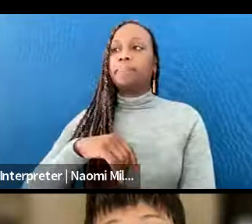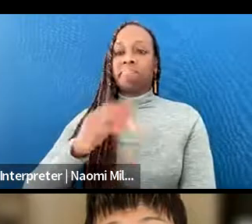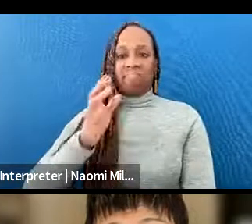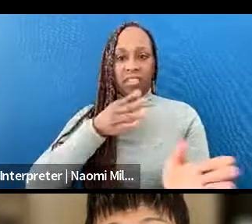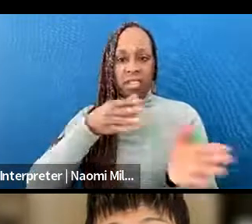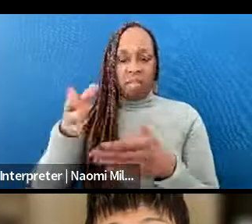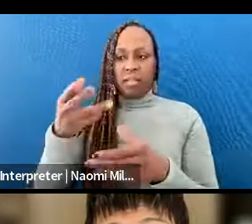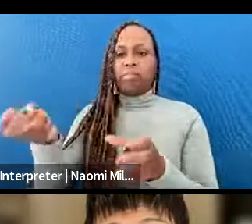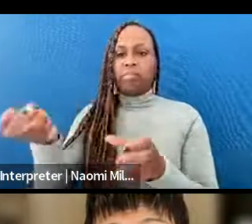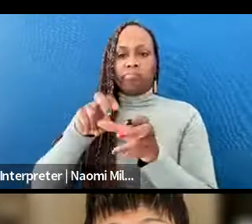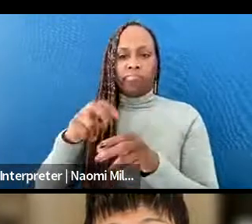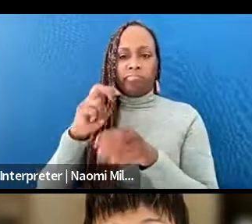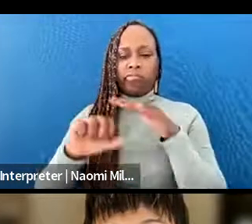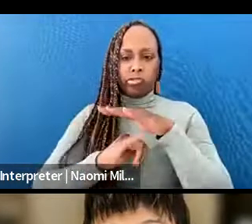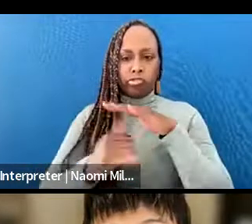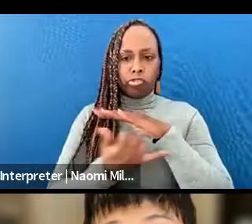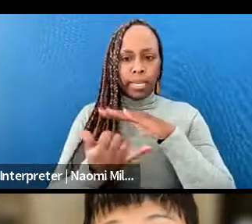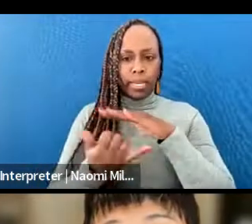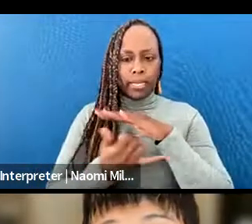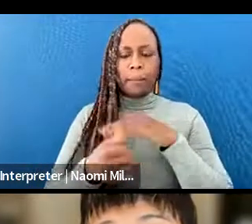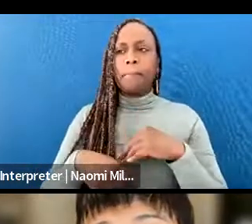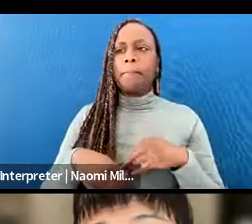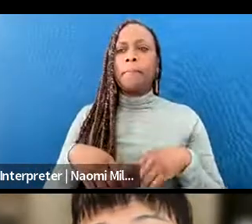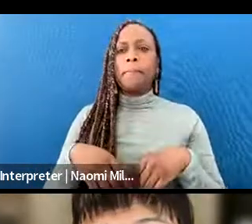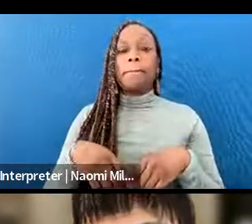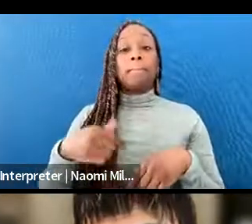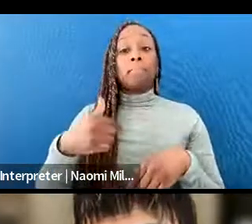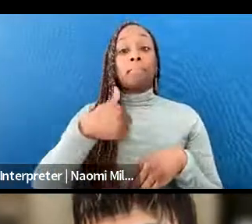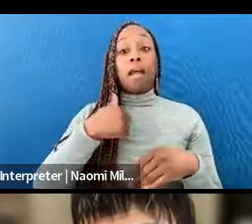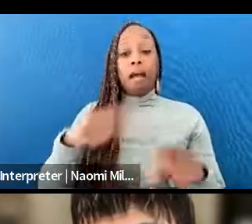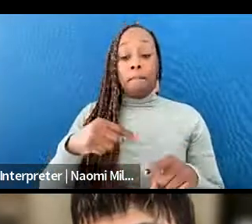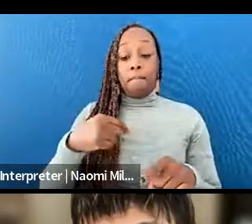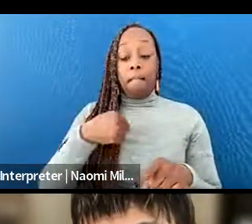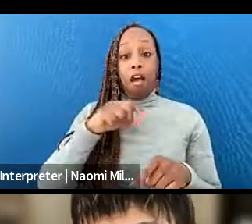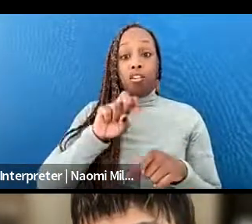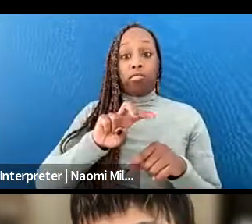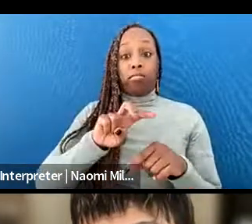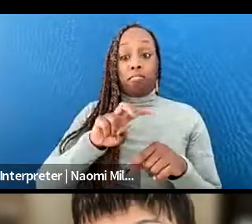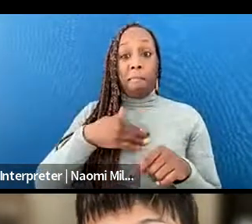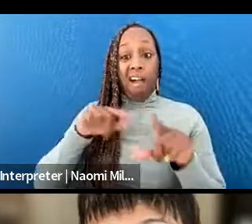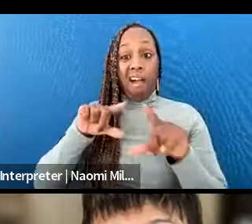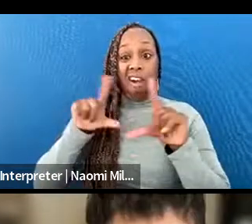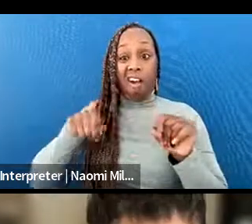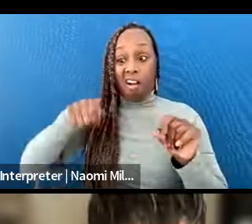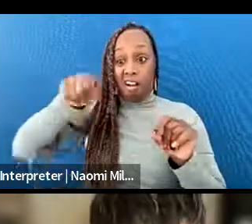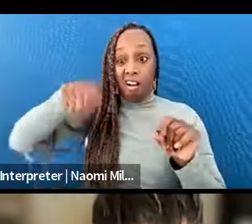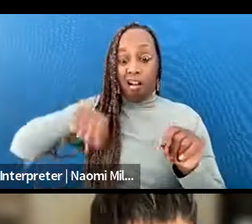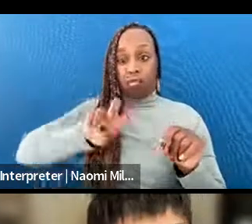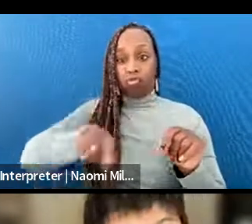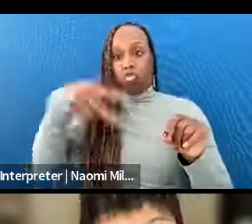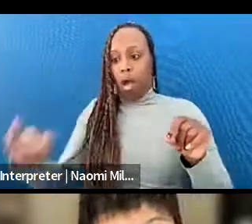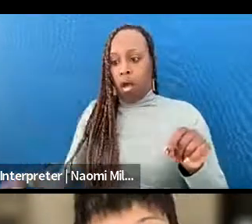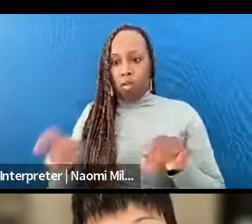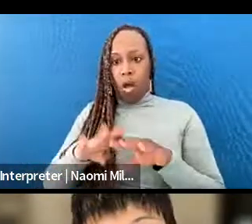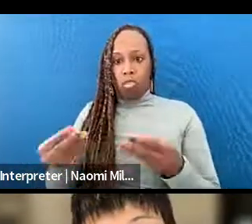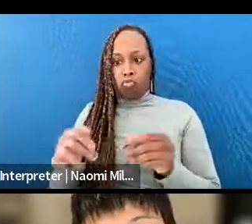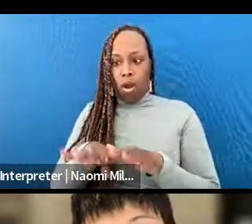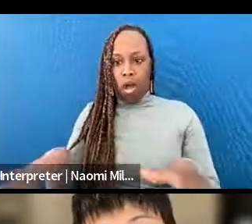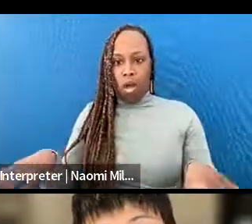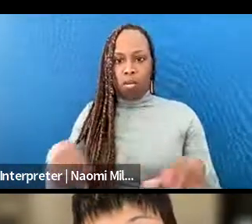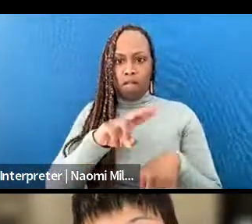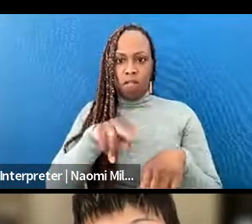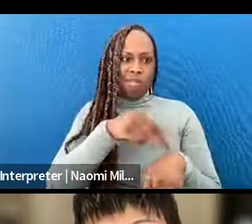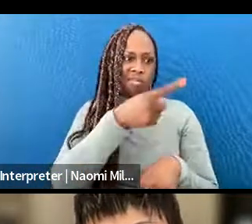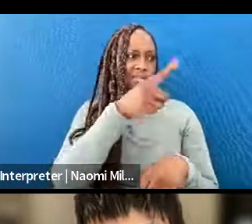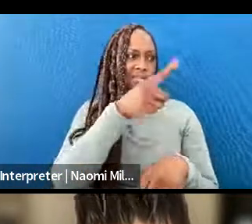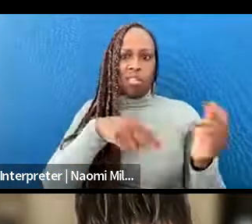metro together, 2 power chair users, and I dropped my metro card on the ground, and of course she couldn't help